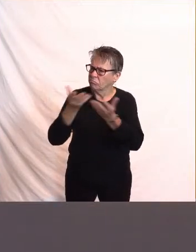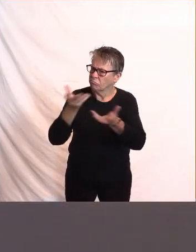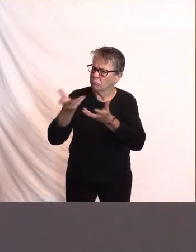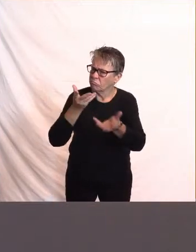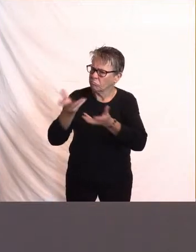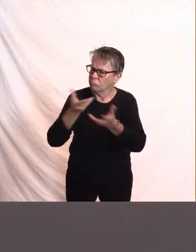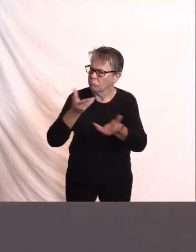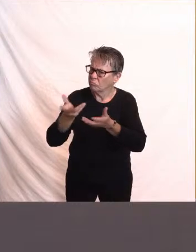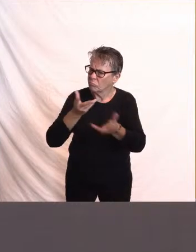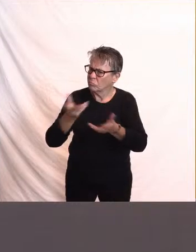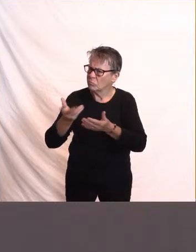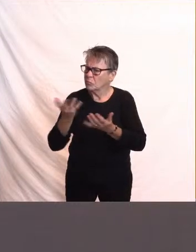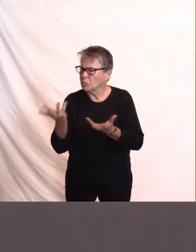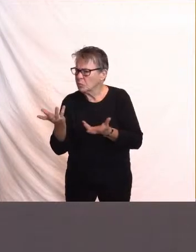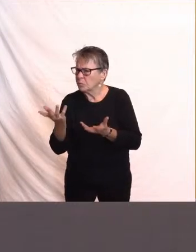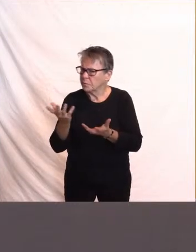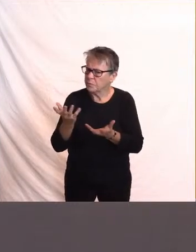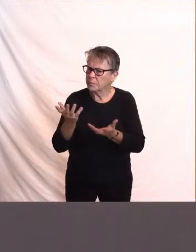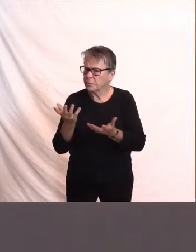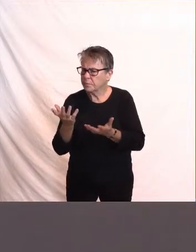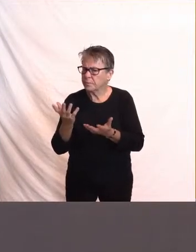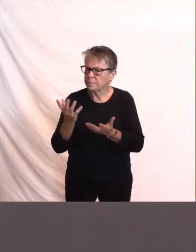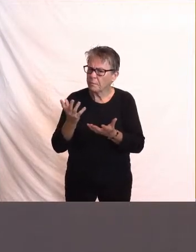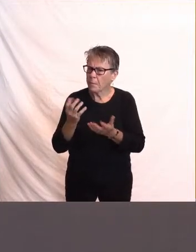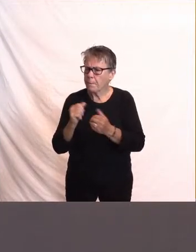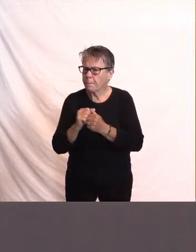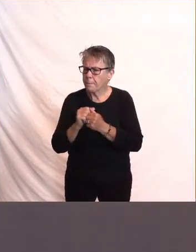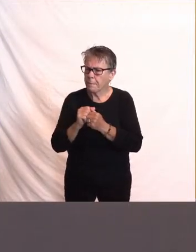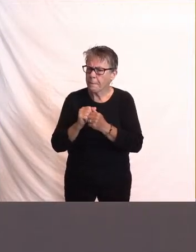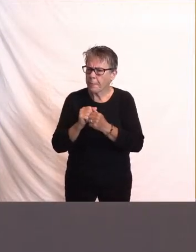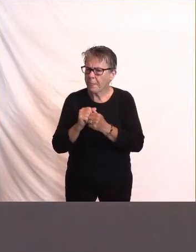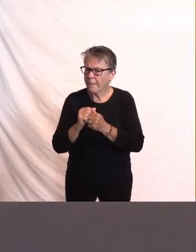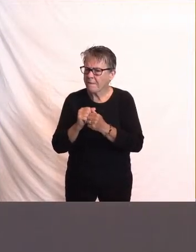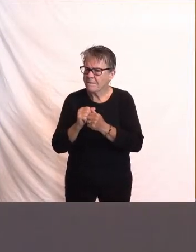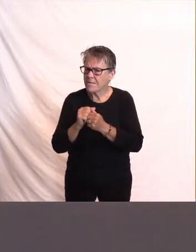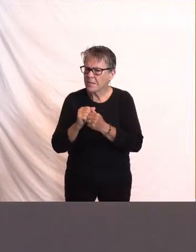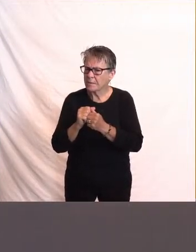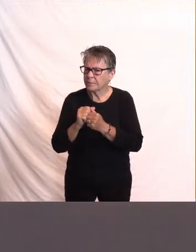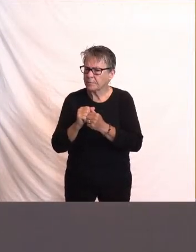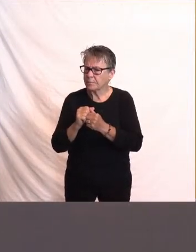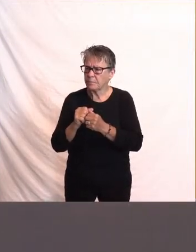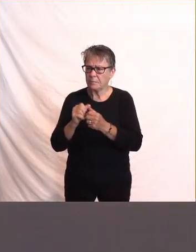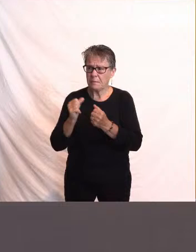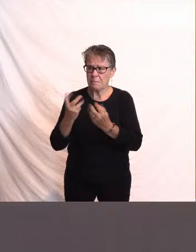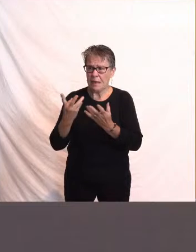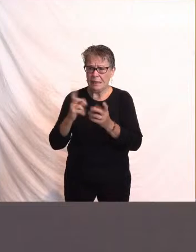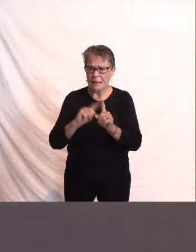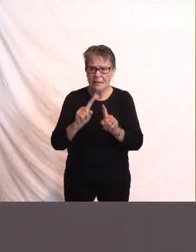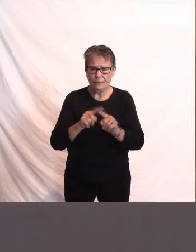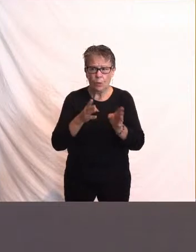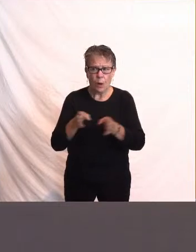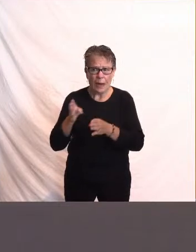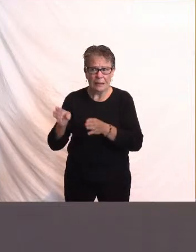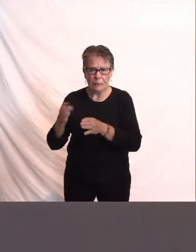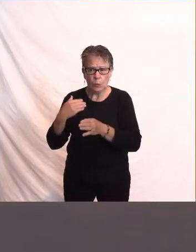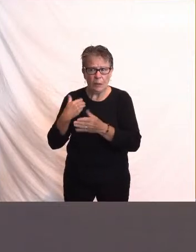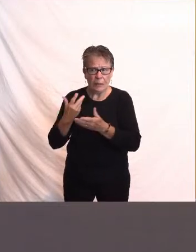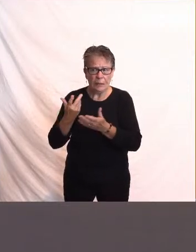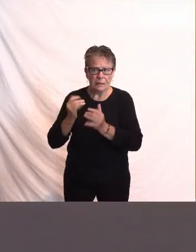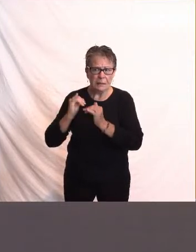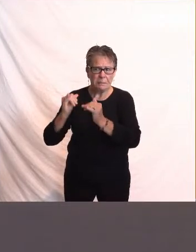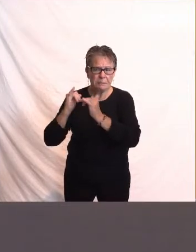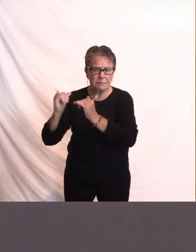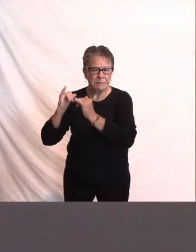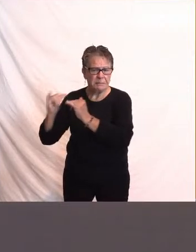many ways in the same boat together. And that's why, by the way, the Port Authority